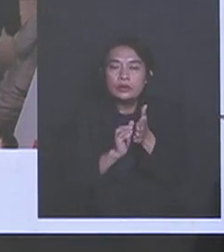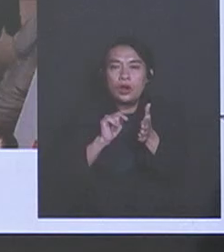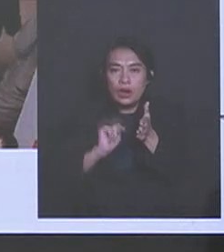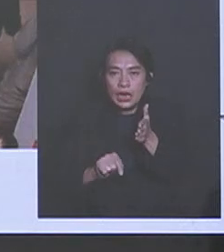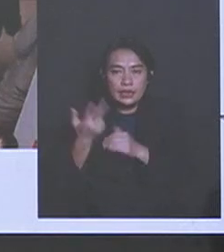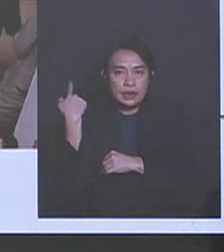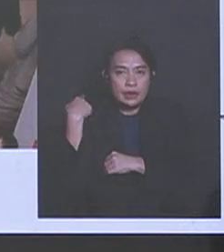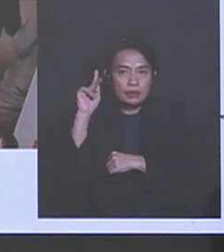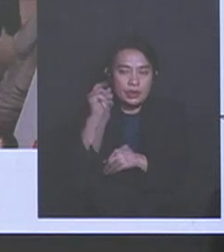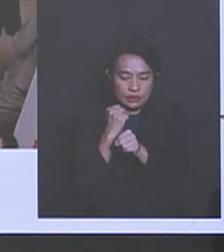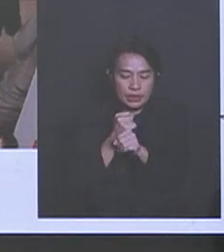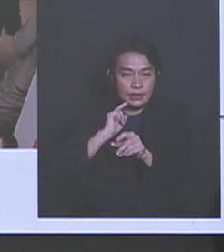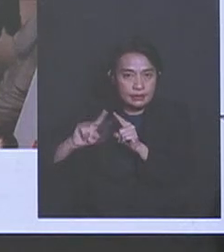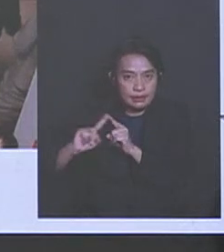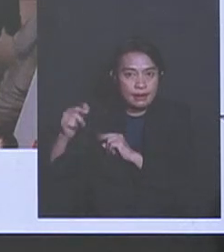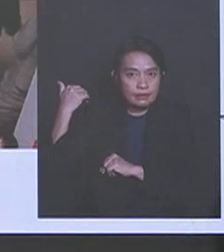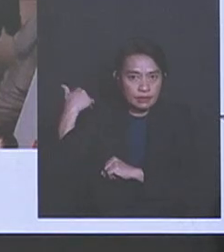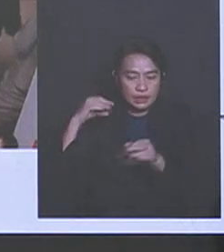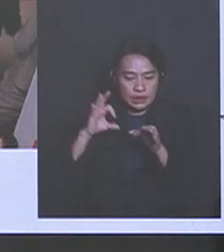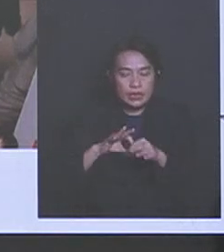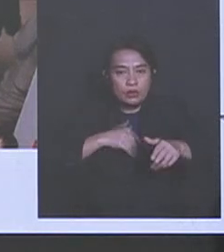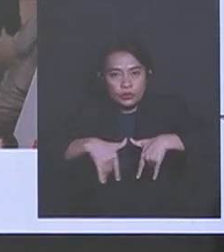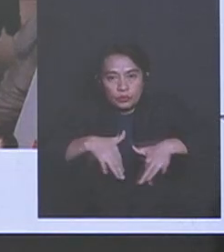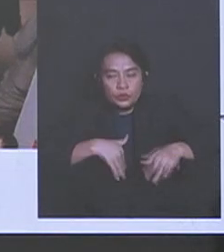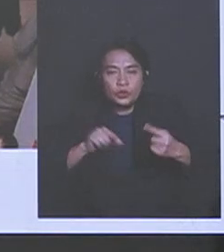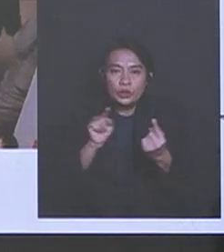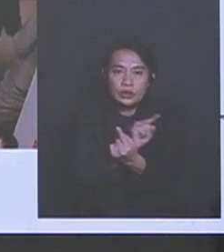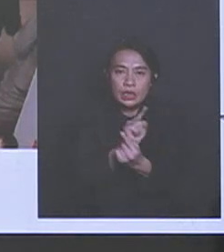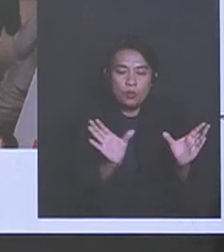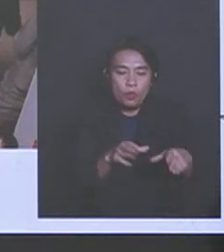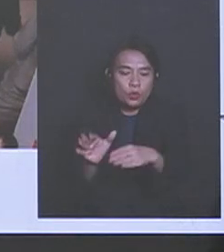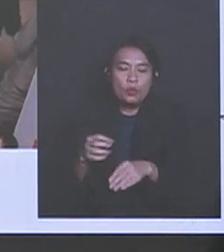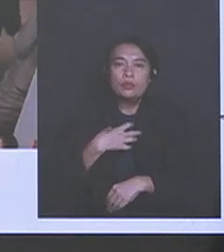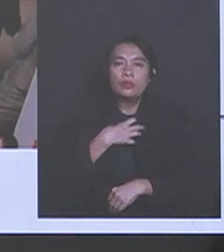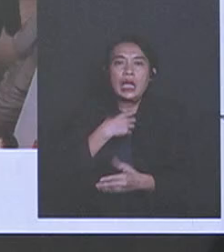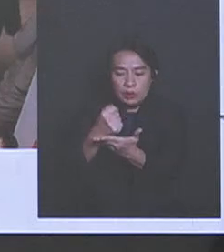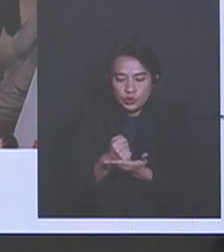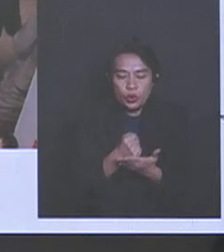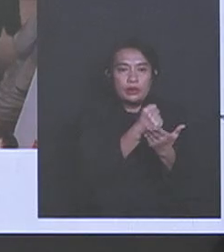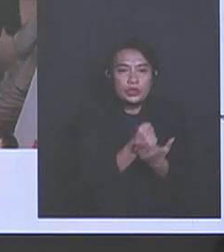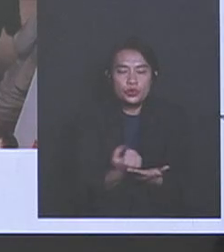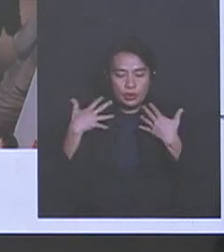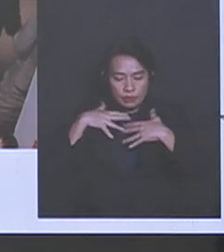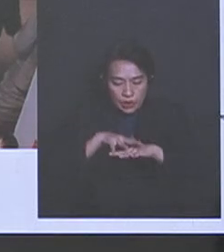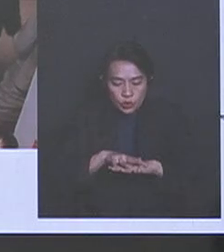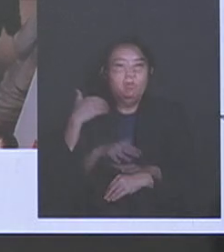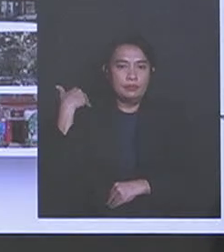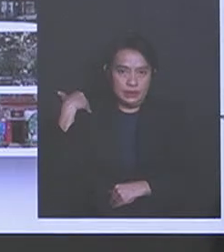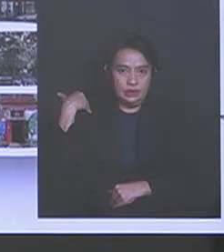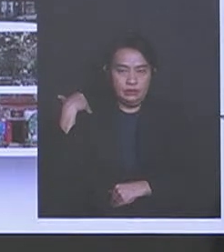you know, look to support us as we, you know, as a way to kind of bring the public into the process.